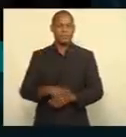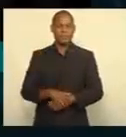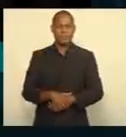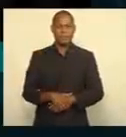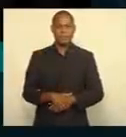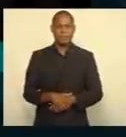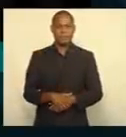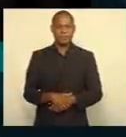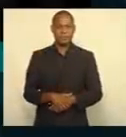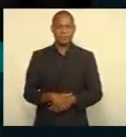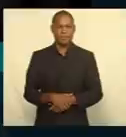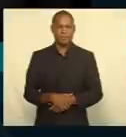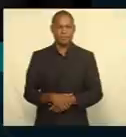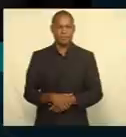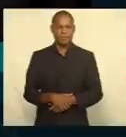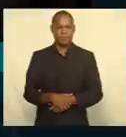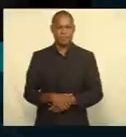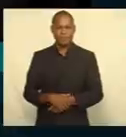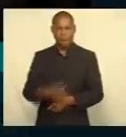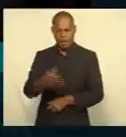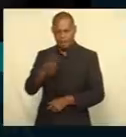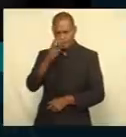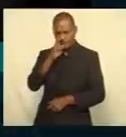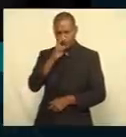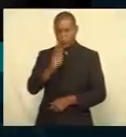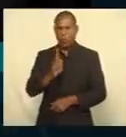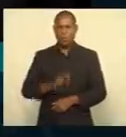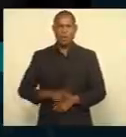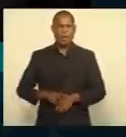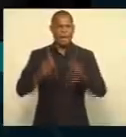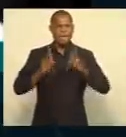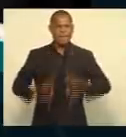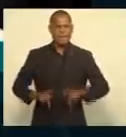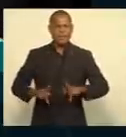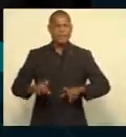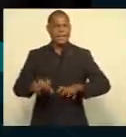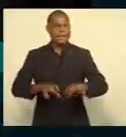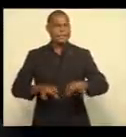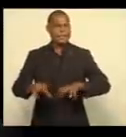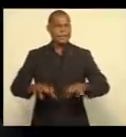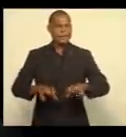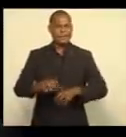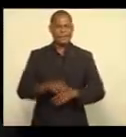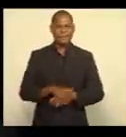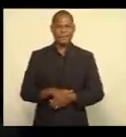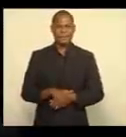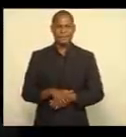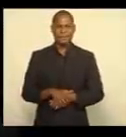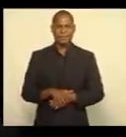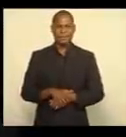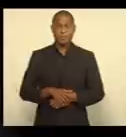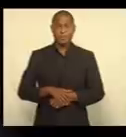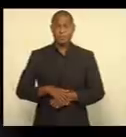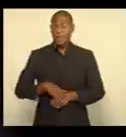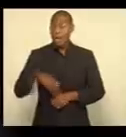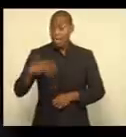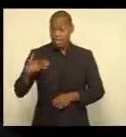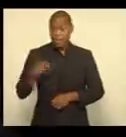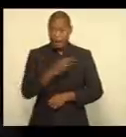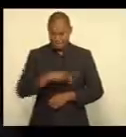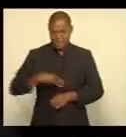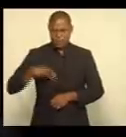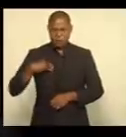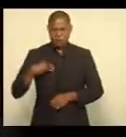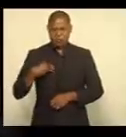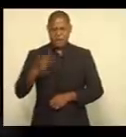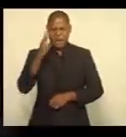Josiah, are there any restrictions on physical activities? Edwin, the Health Ministry has reiterated that no